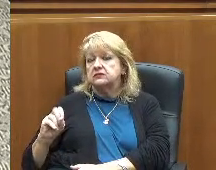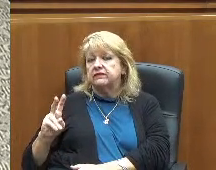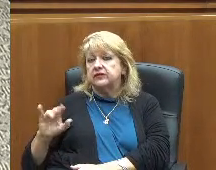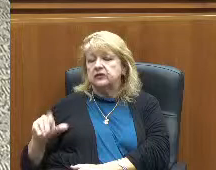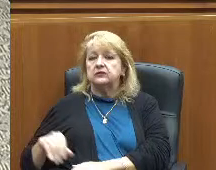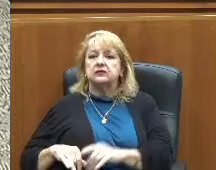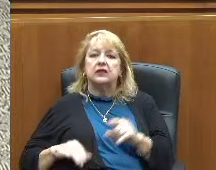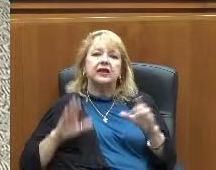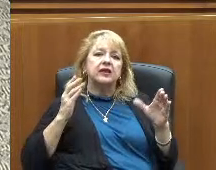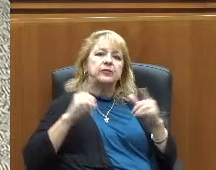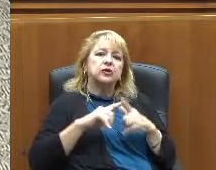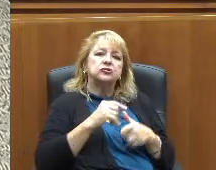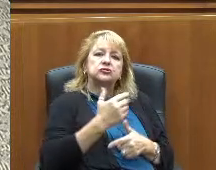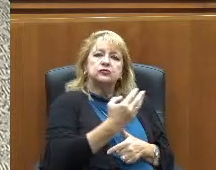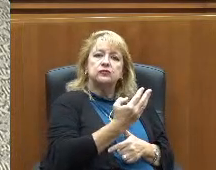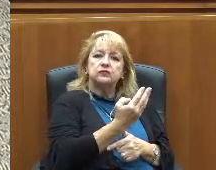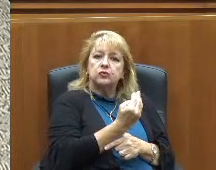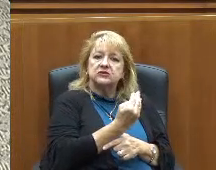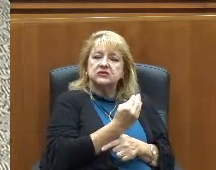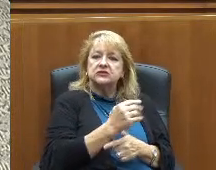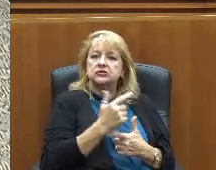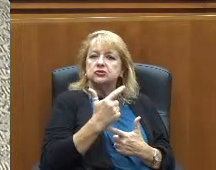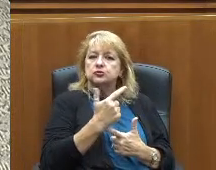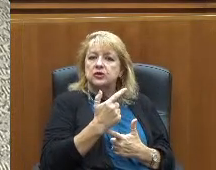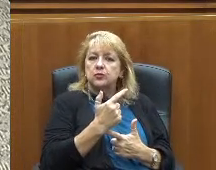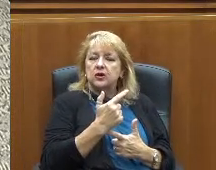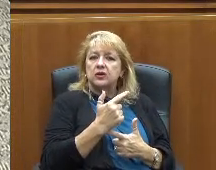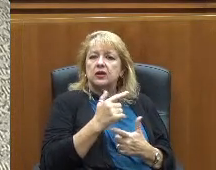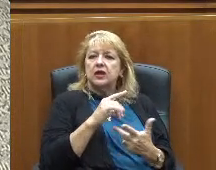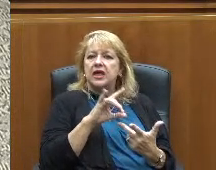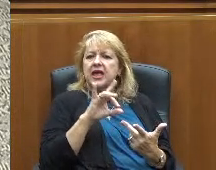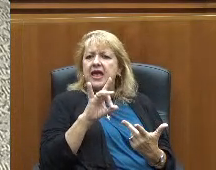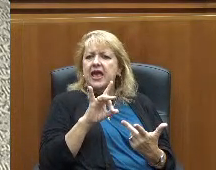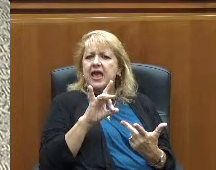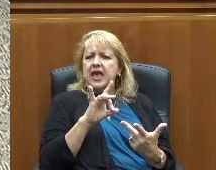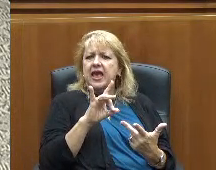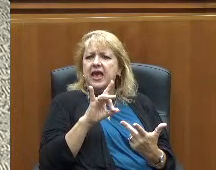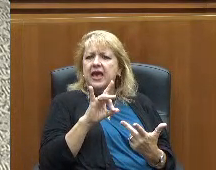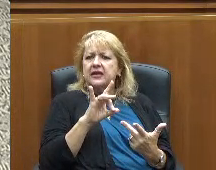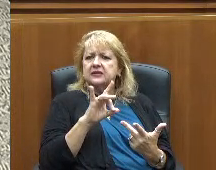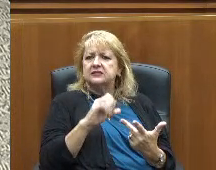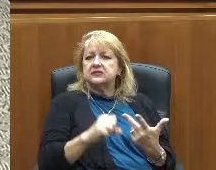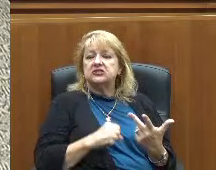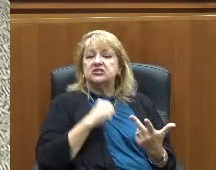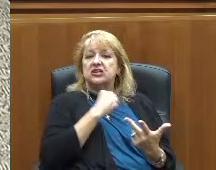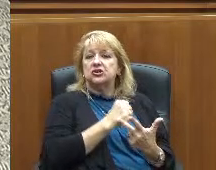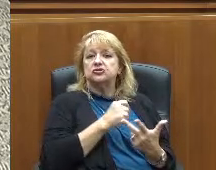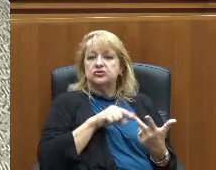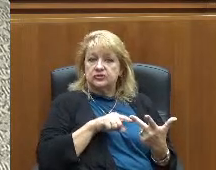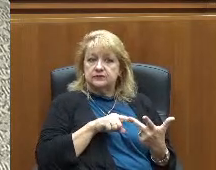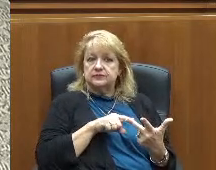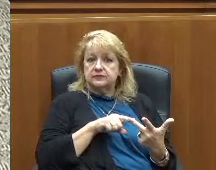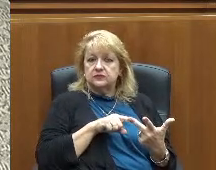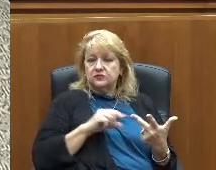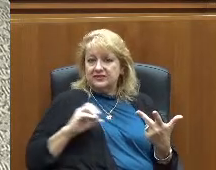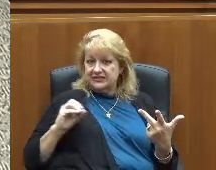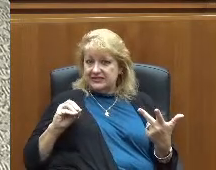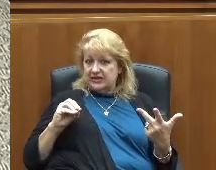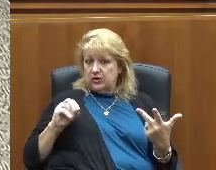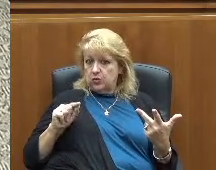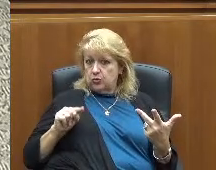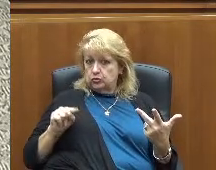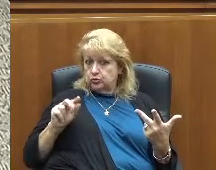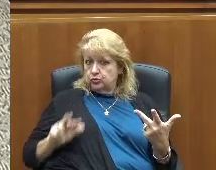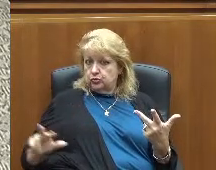14, 21, and 8% of teachers in the other 3 feeder systems that also have that few years of